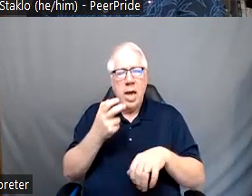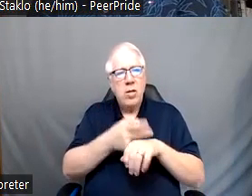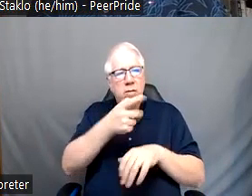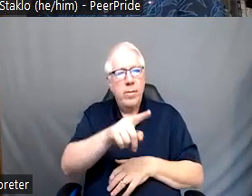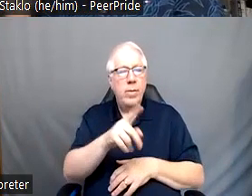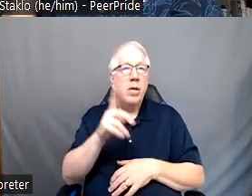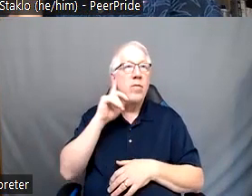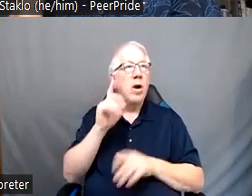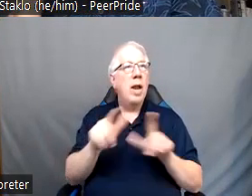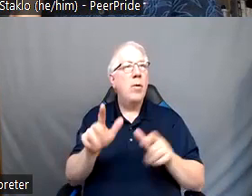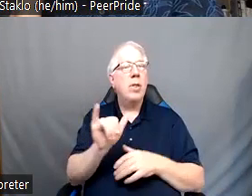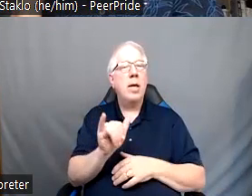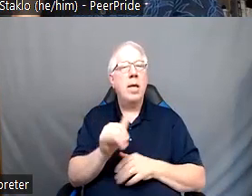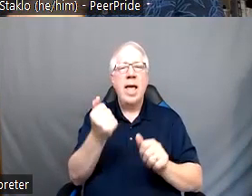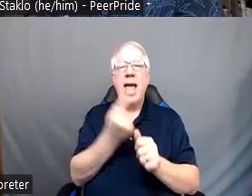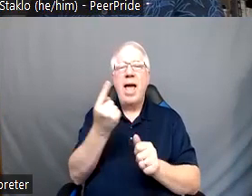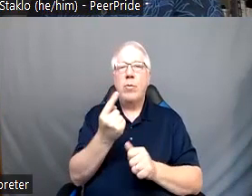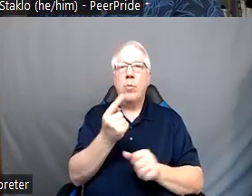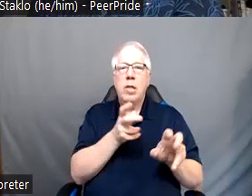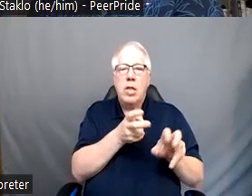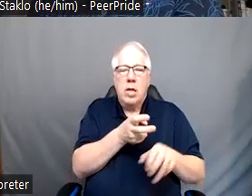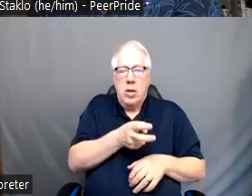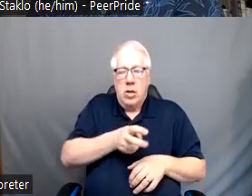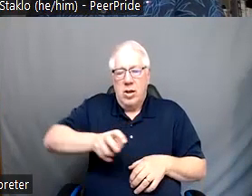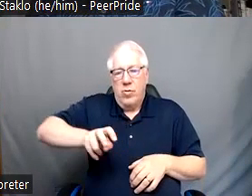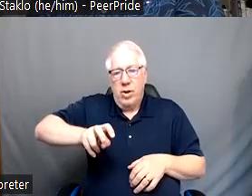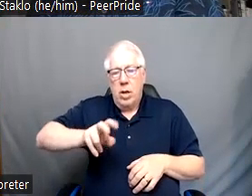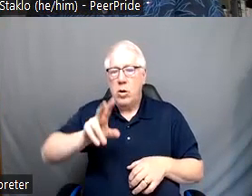heard language like everyone's transitioning. No, they're not.